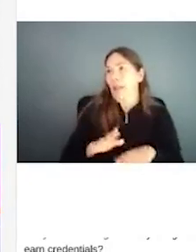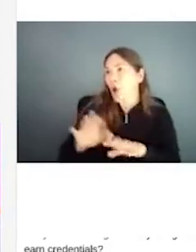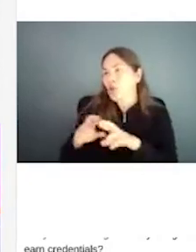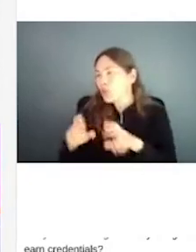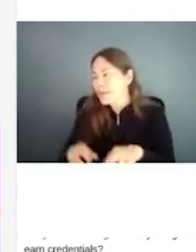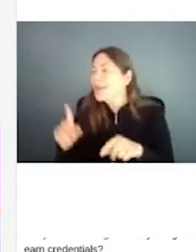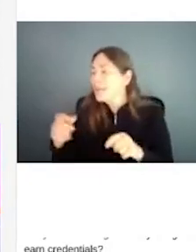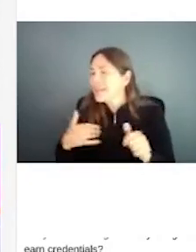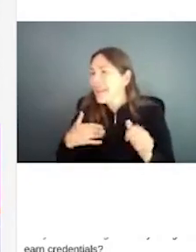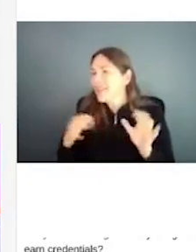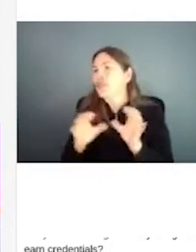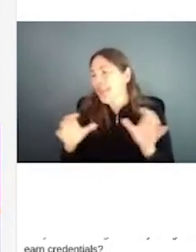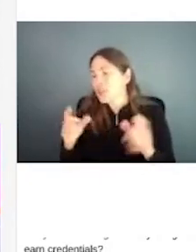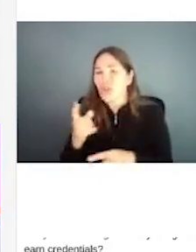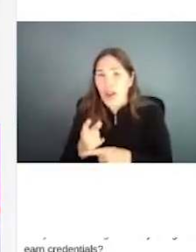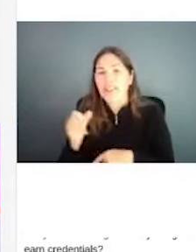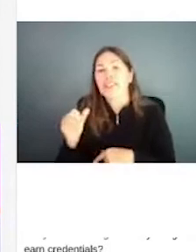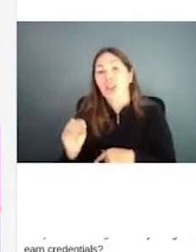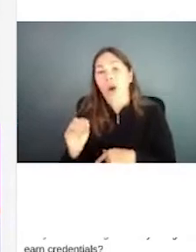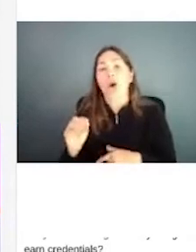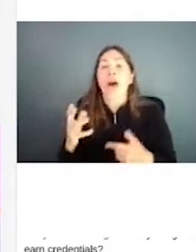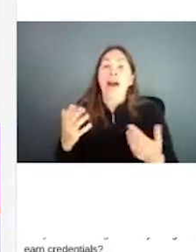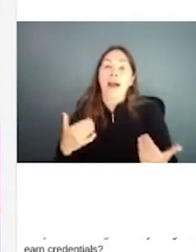But I'm in a fairly